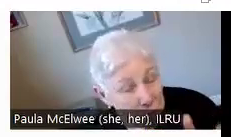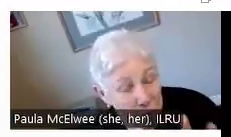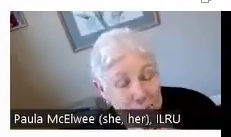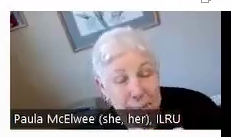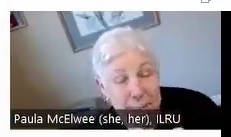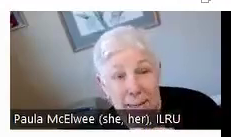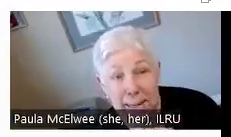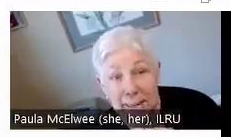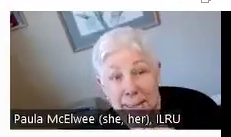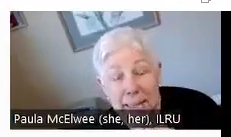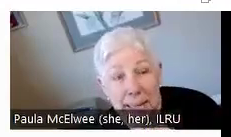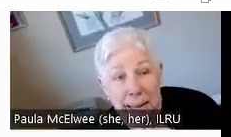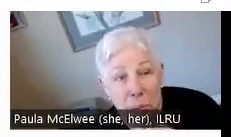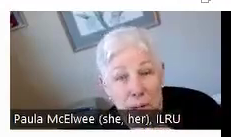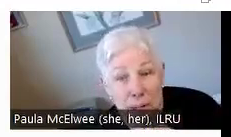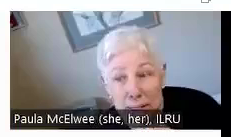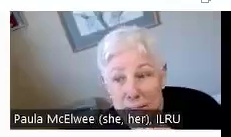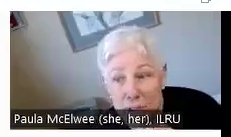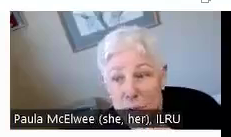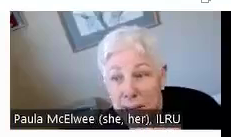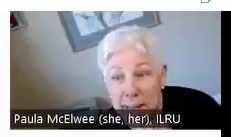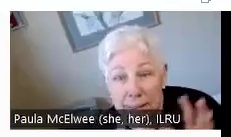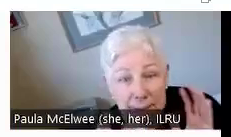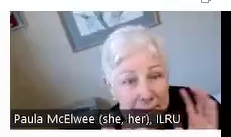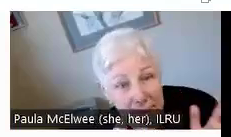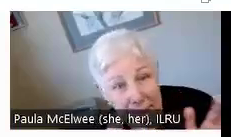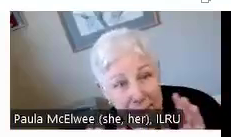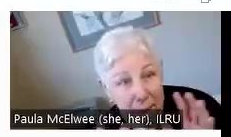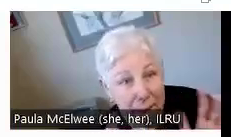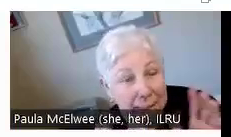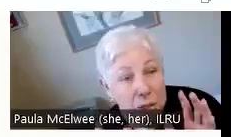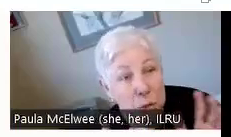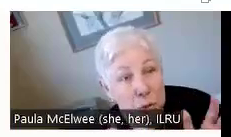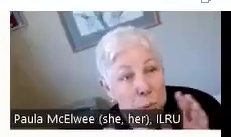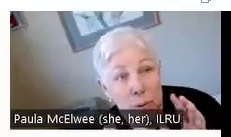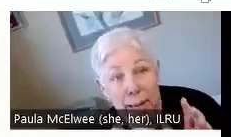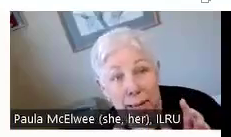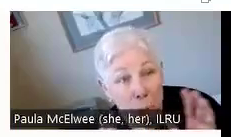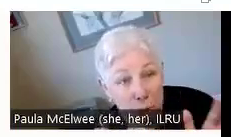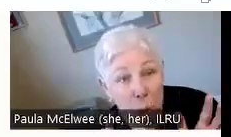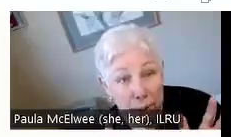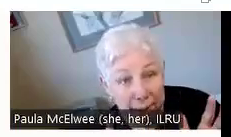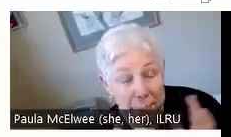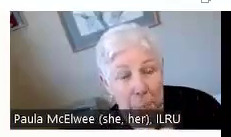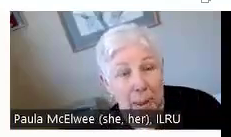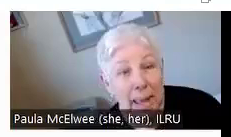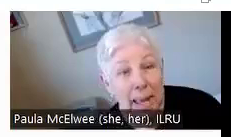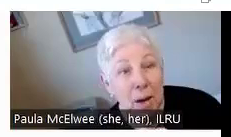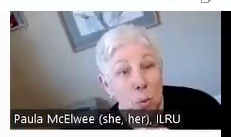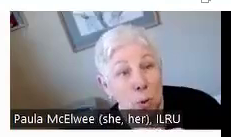the core services today. And we're going to do that as a group in a